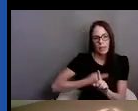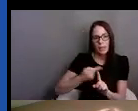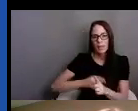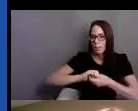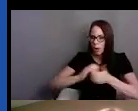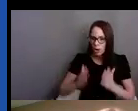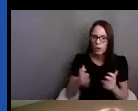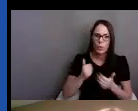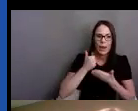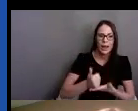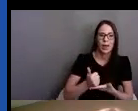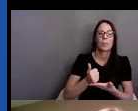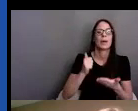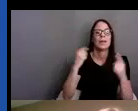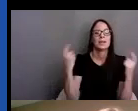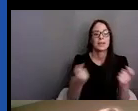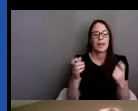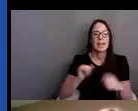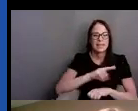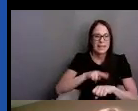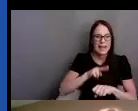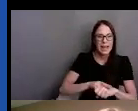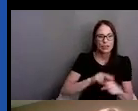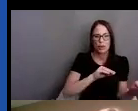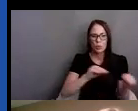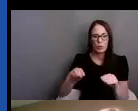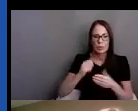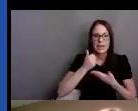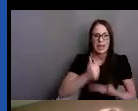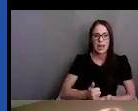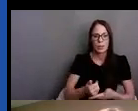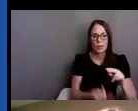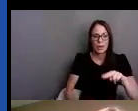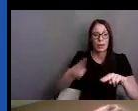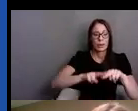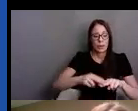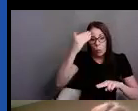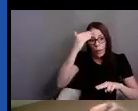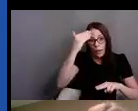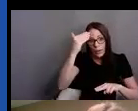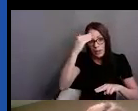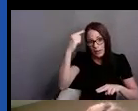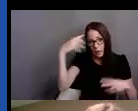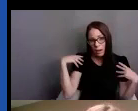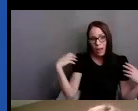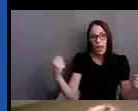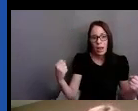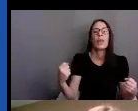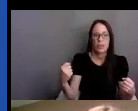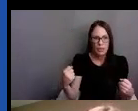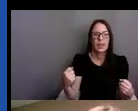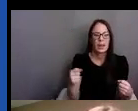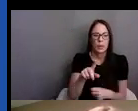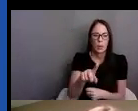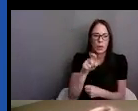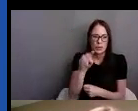Awareness Month. It's a national movement to raise awareness about mental health, fight stigma, and support the estimated 1 million Coloradans with behavioral health needs